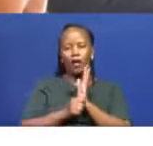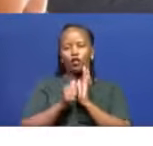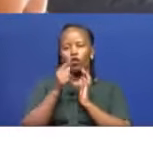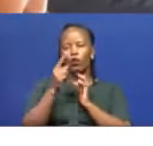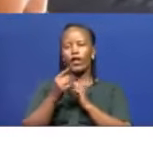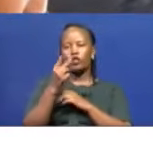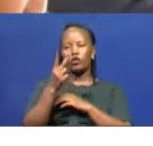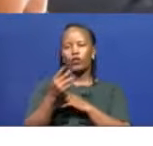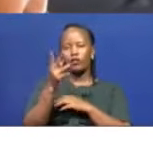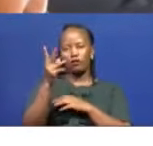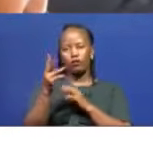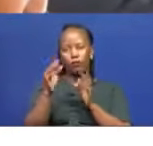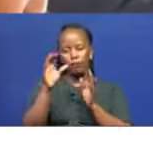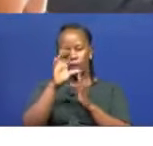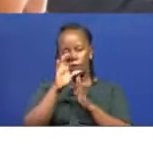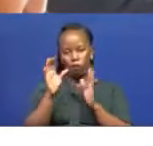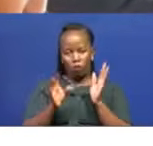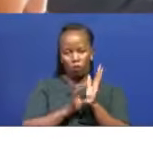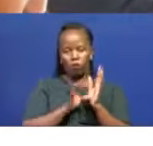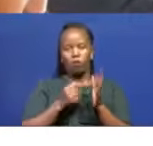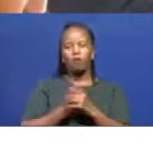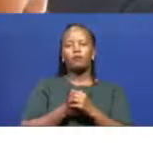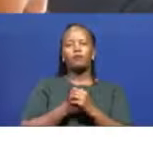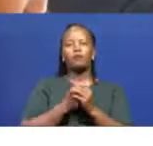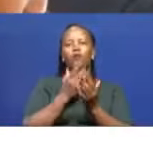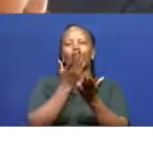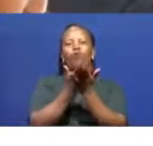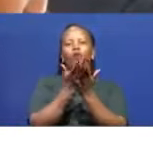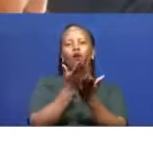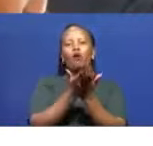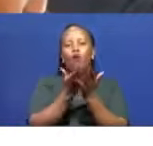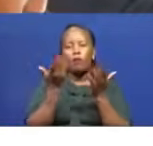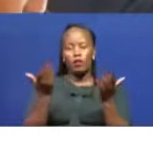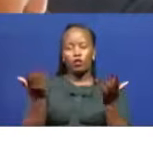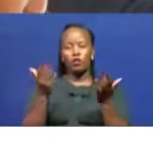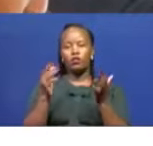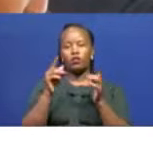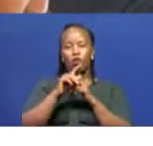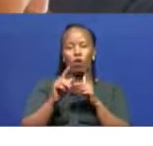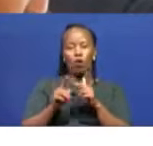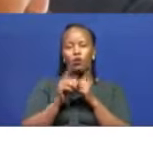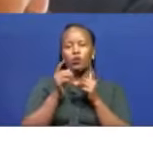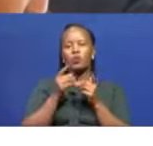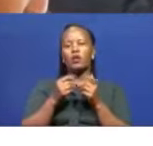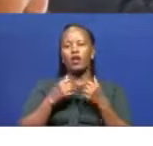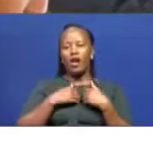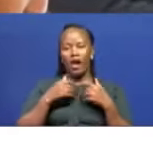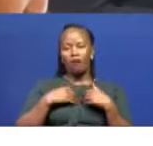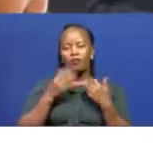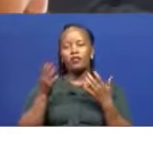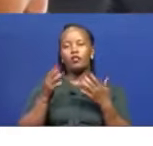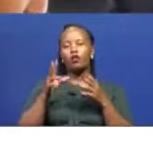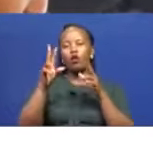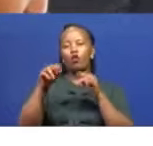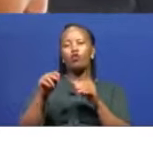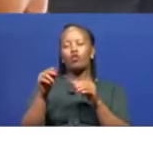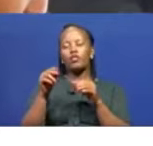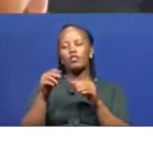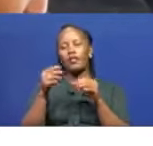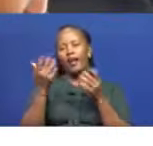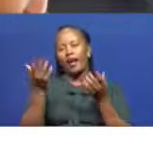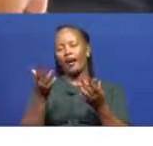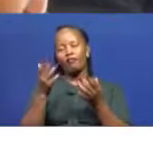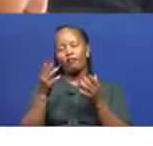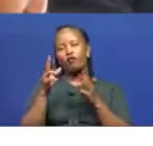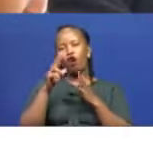124 of the Constitution. The petitioners contended that neither the National Assembly standing orders